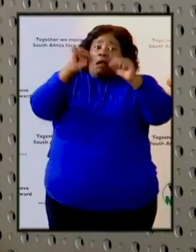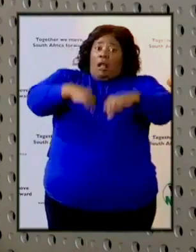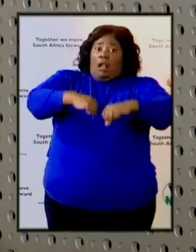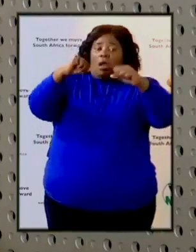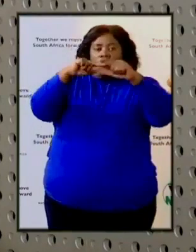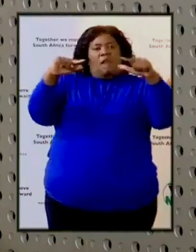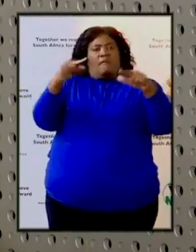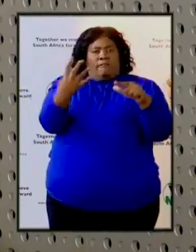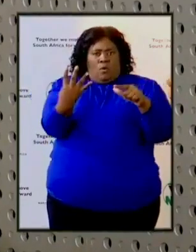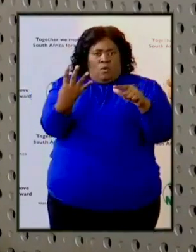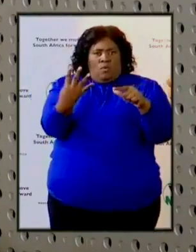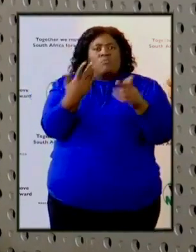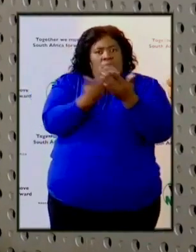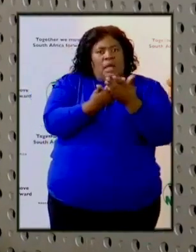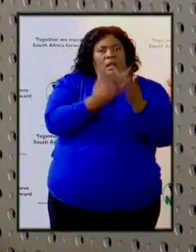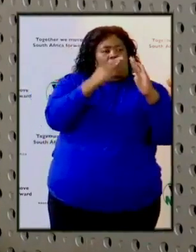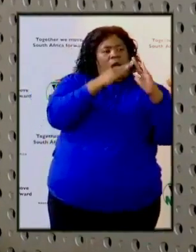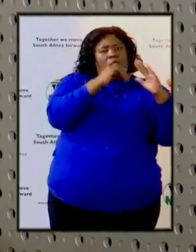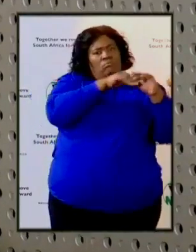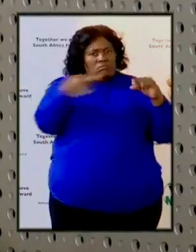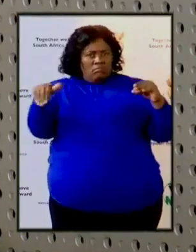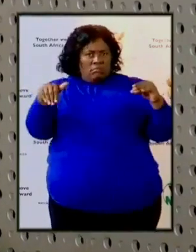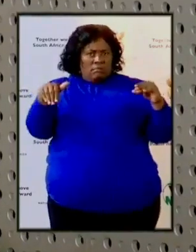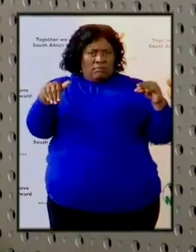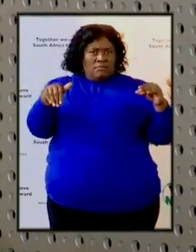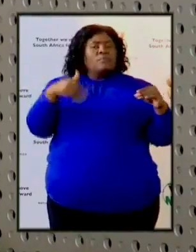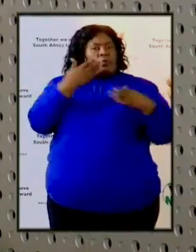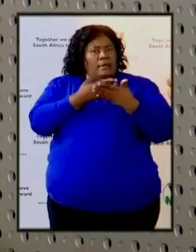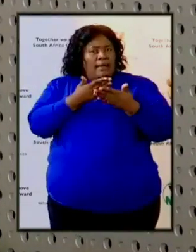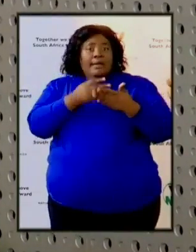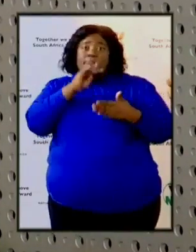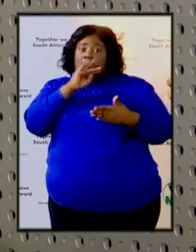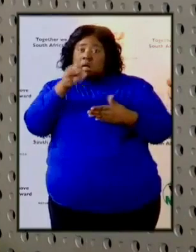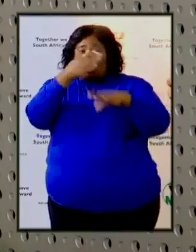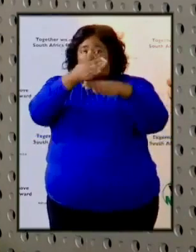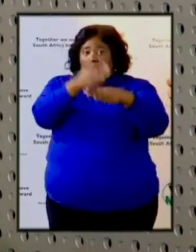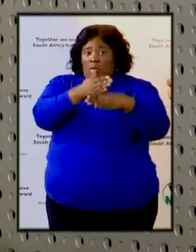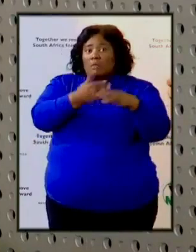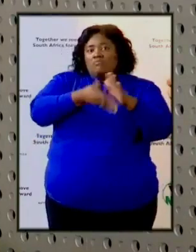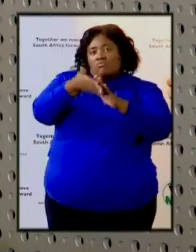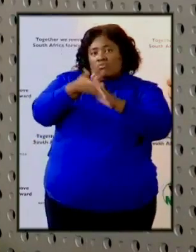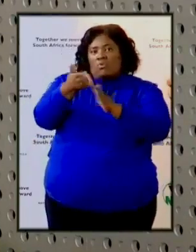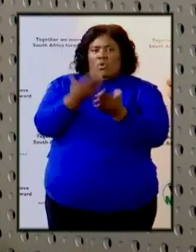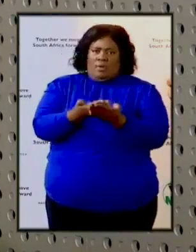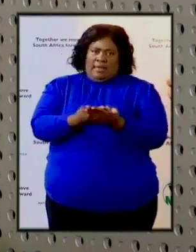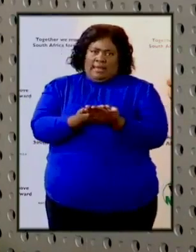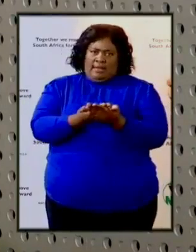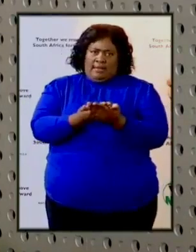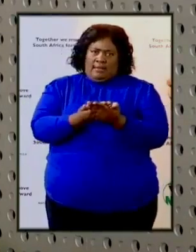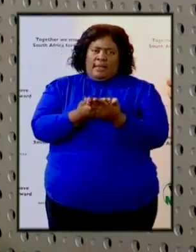level four. So you are allowed to go to work on all things that are on level